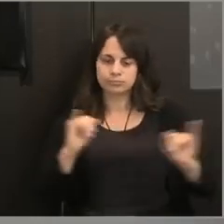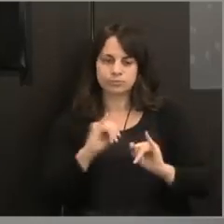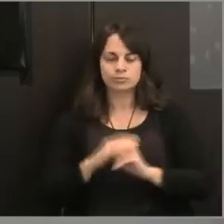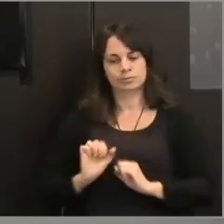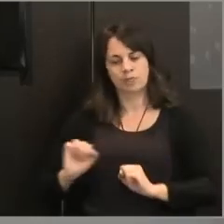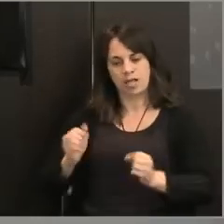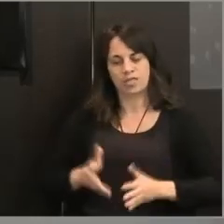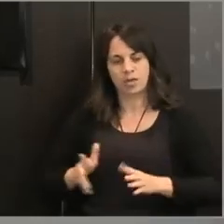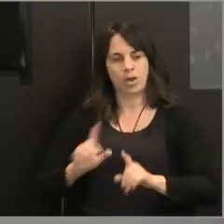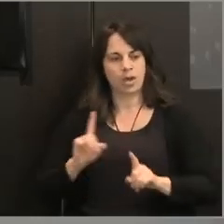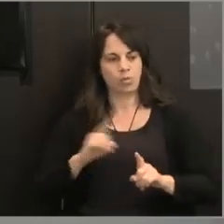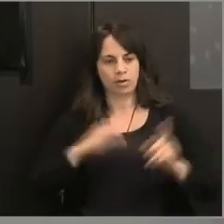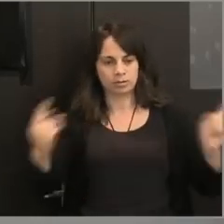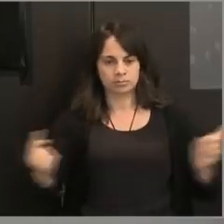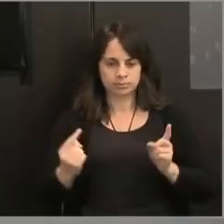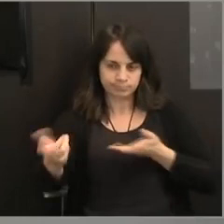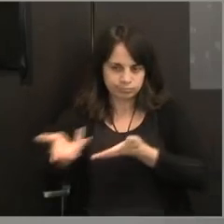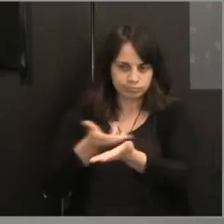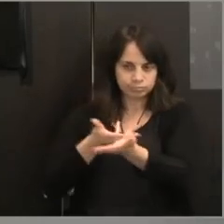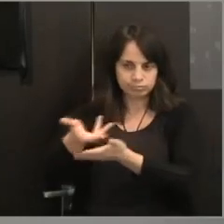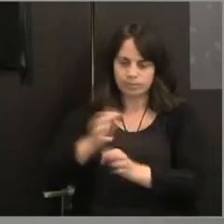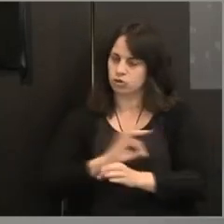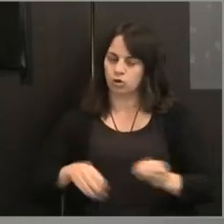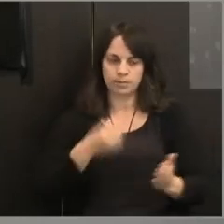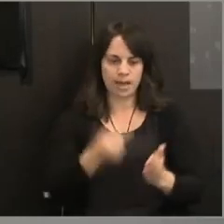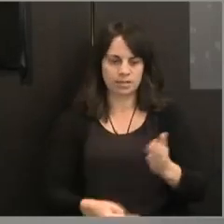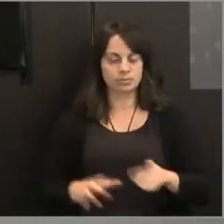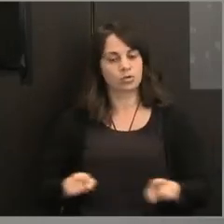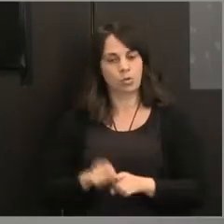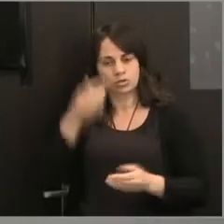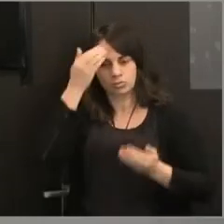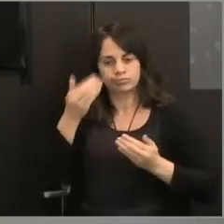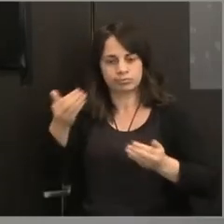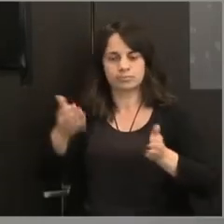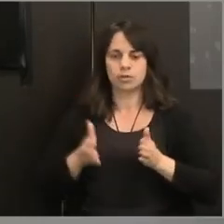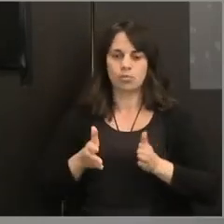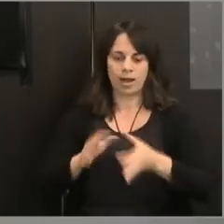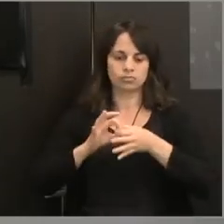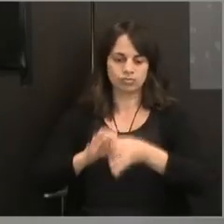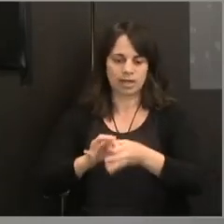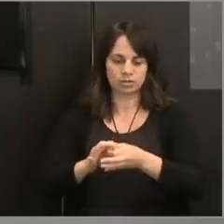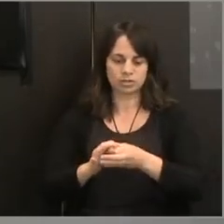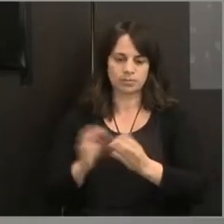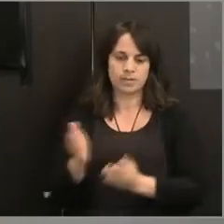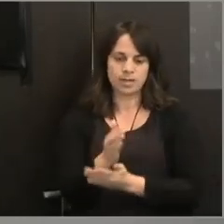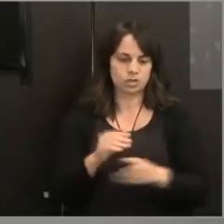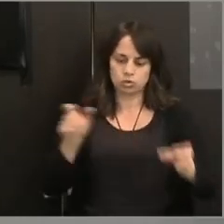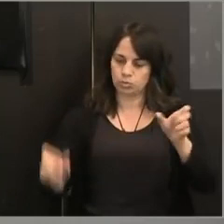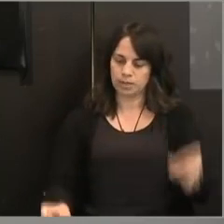rather than punishment. It recognised the relationships between people and every part